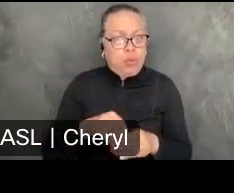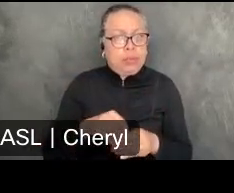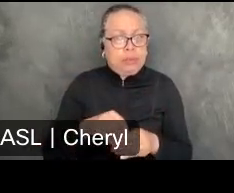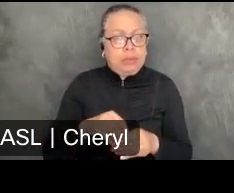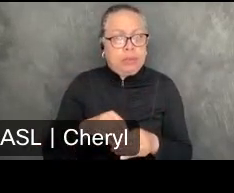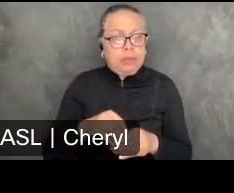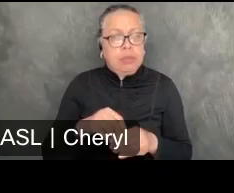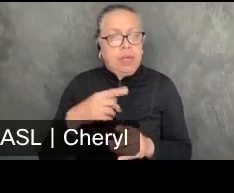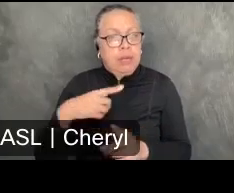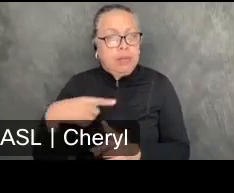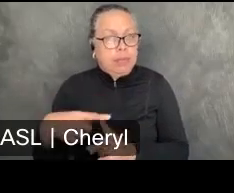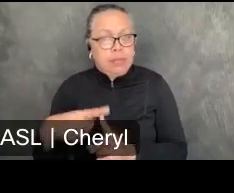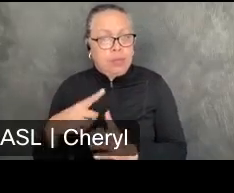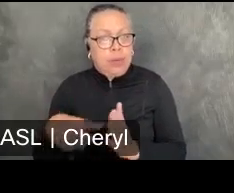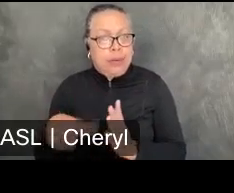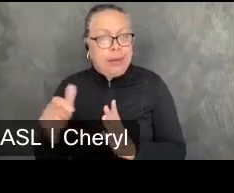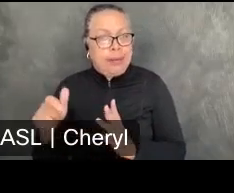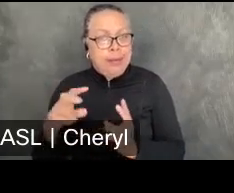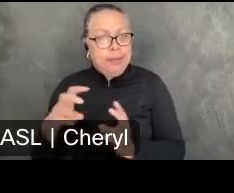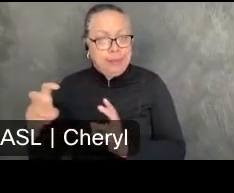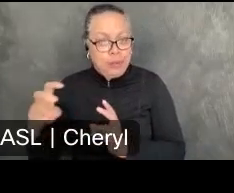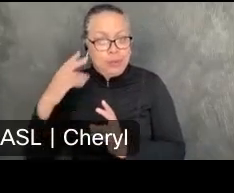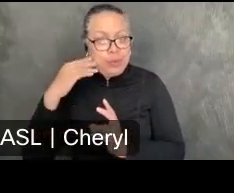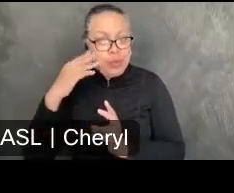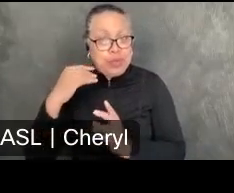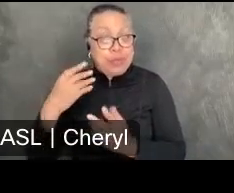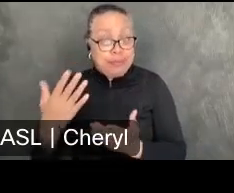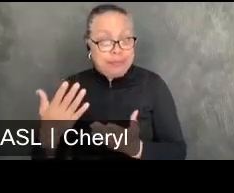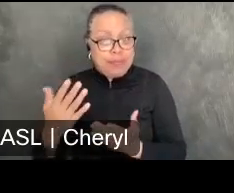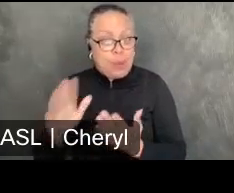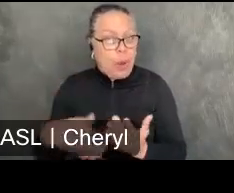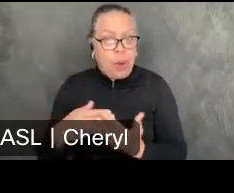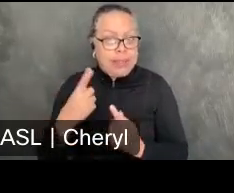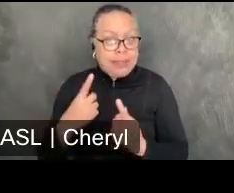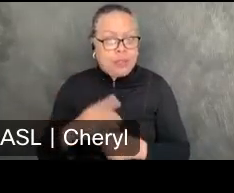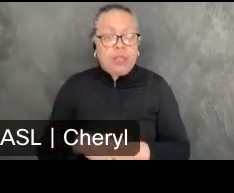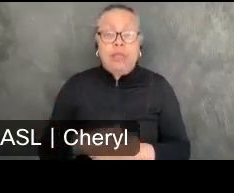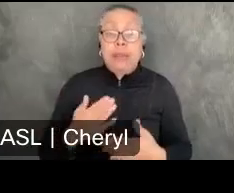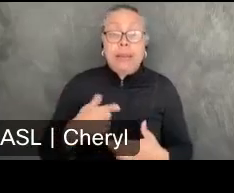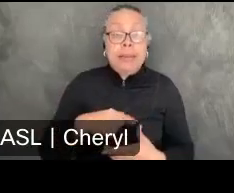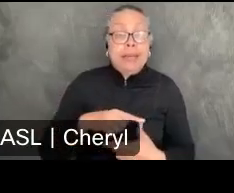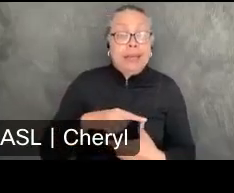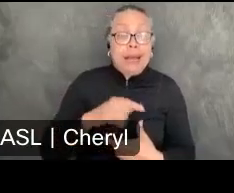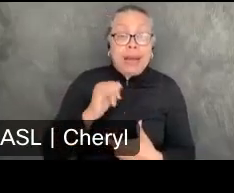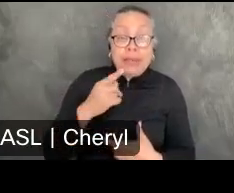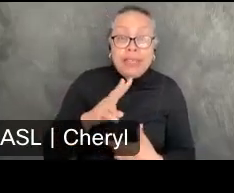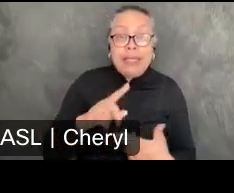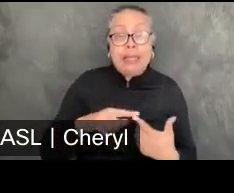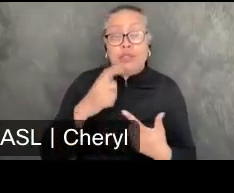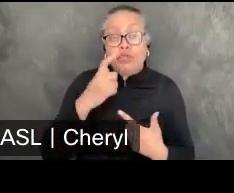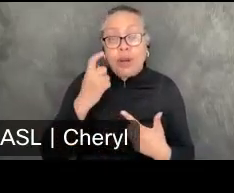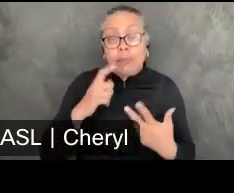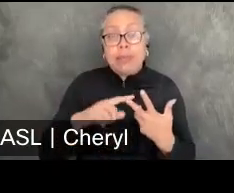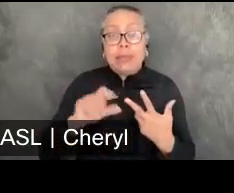anything else that somebody else is also experiencing, whether that is substance use or, but that